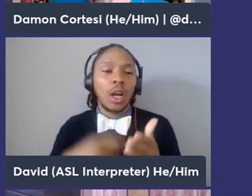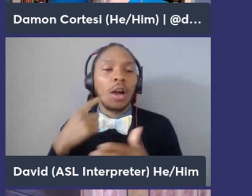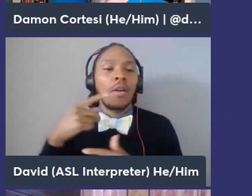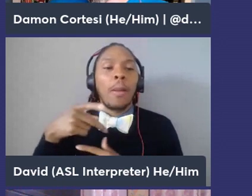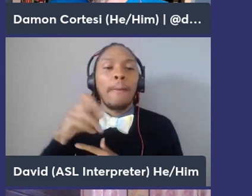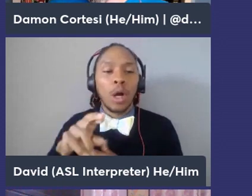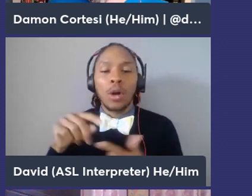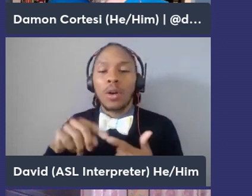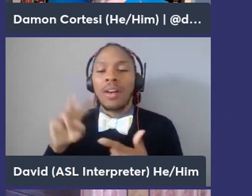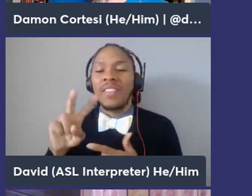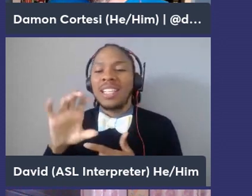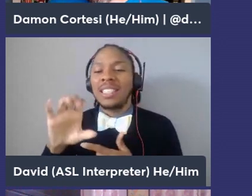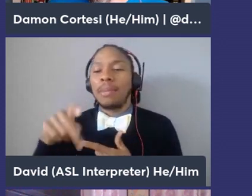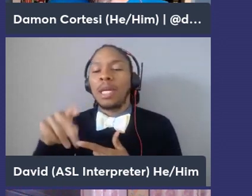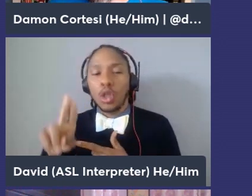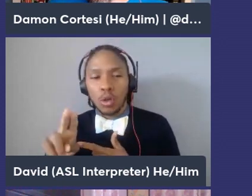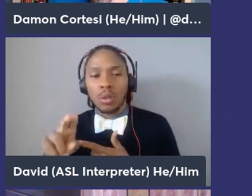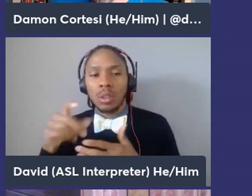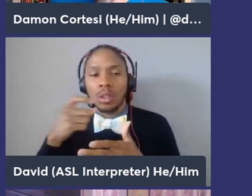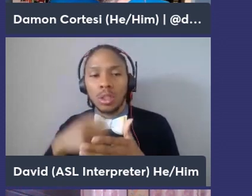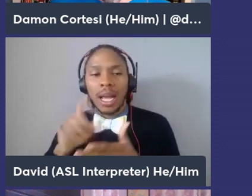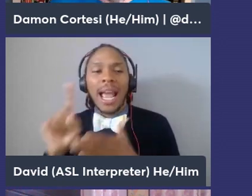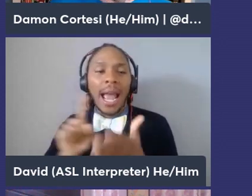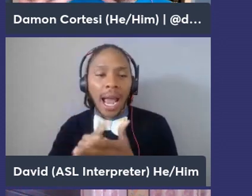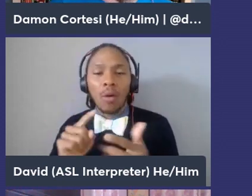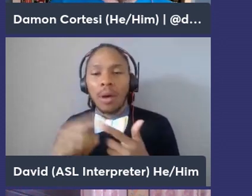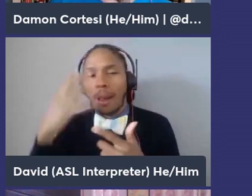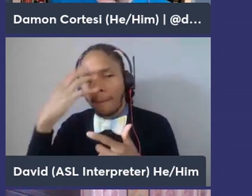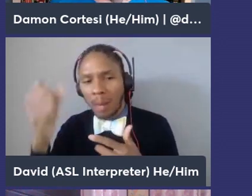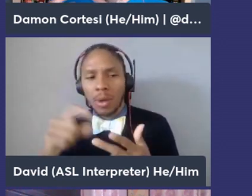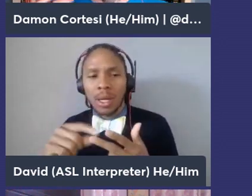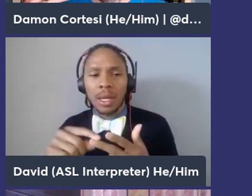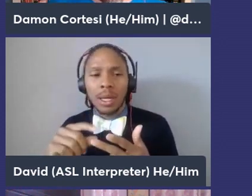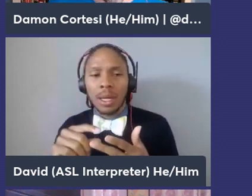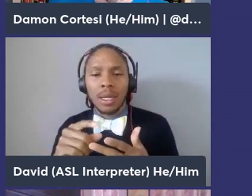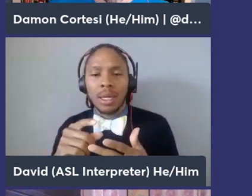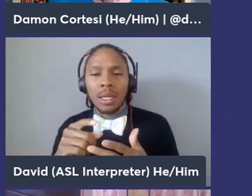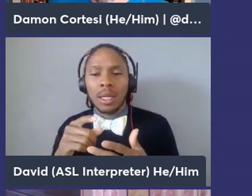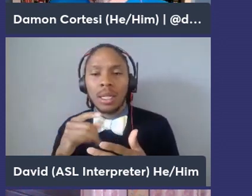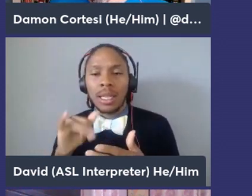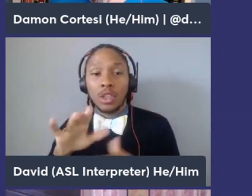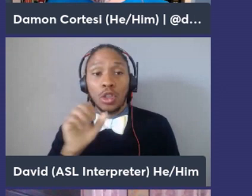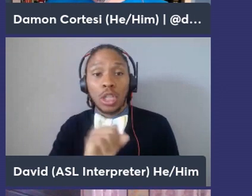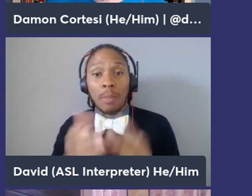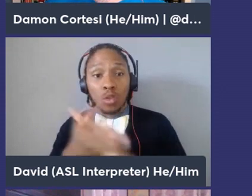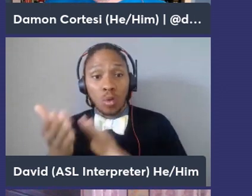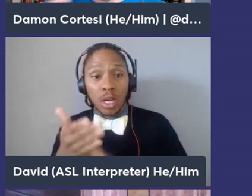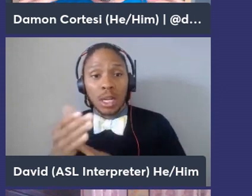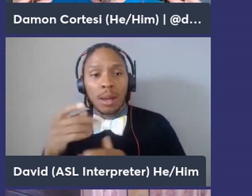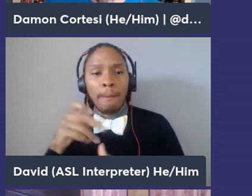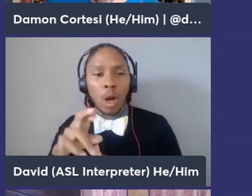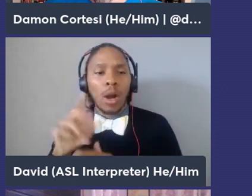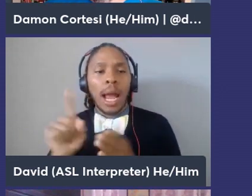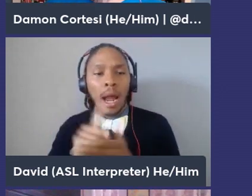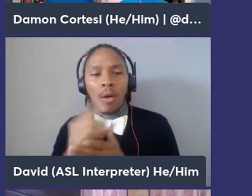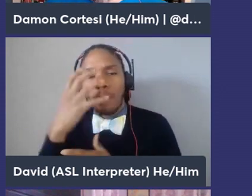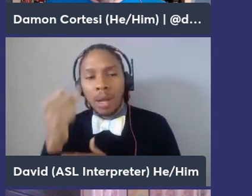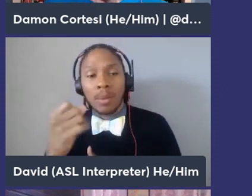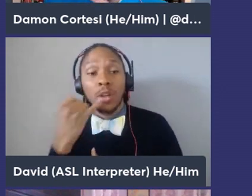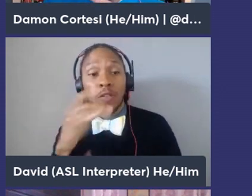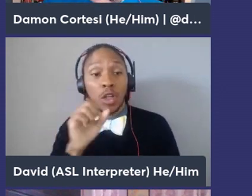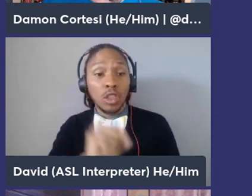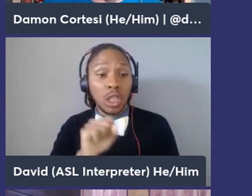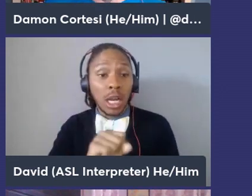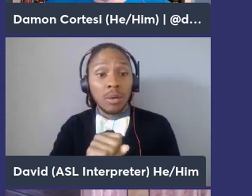per vCPU hour and memory hour that your job is running. So, as long as your